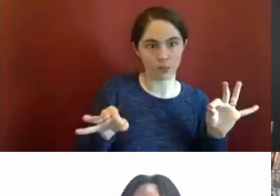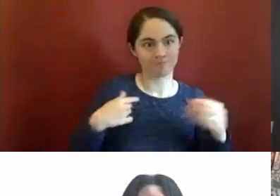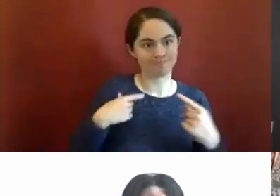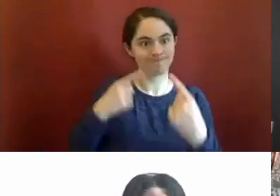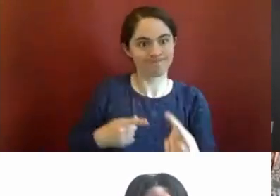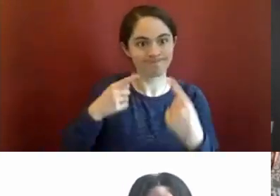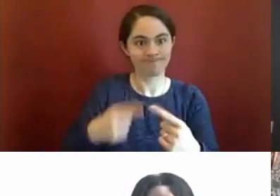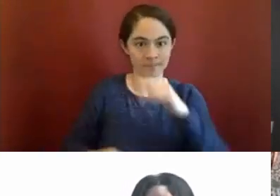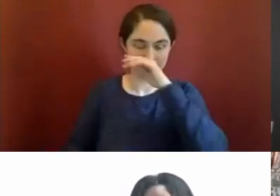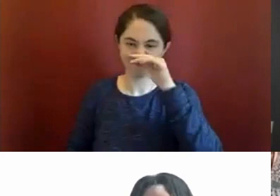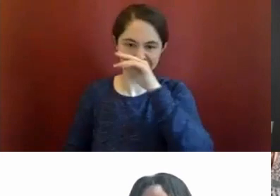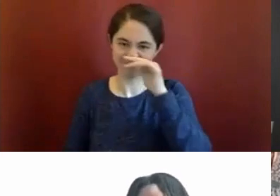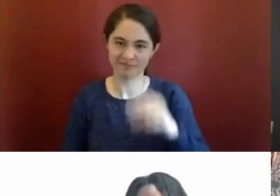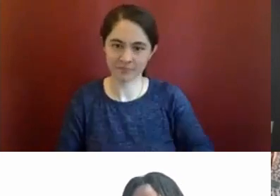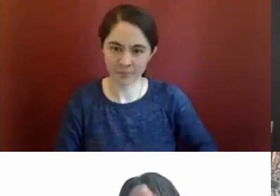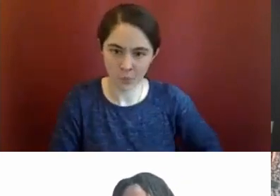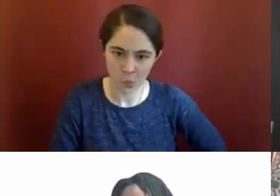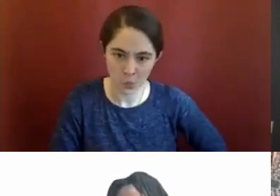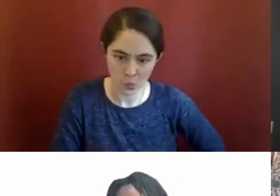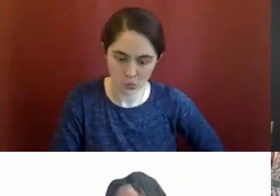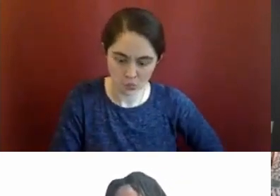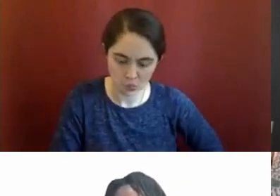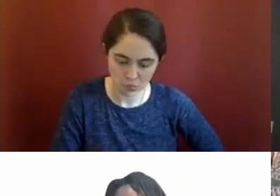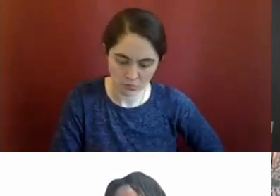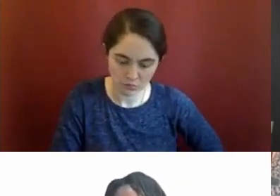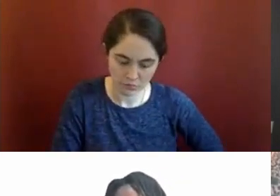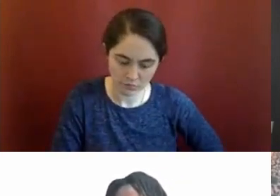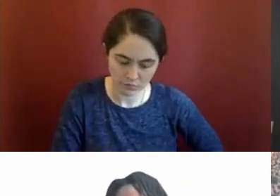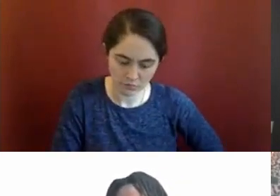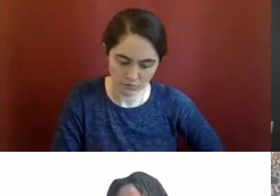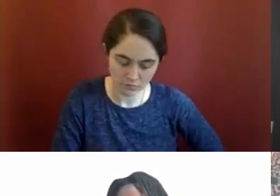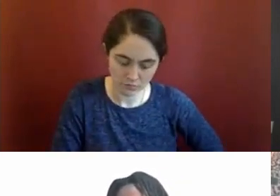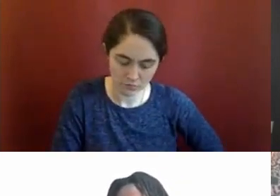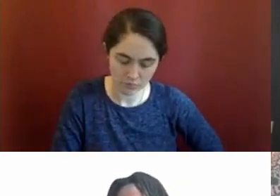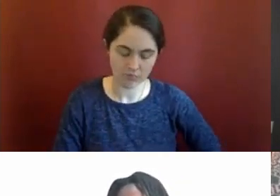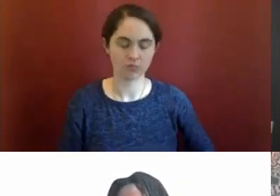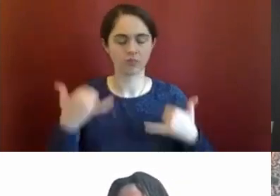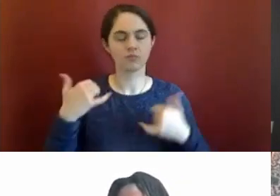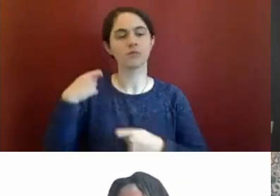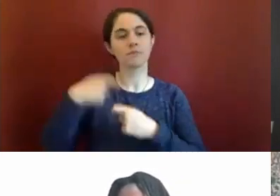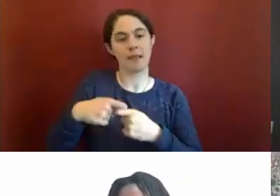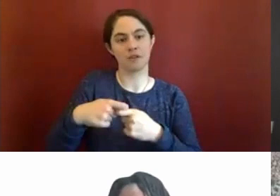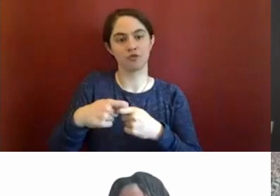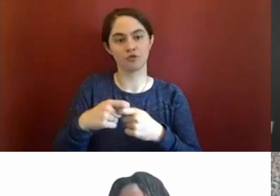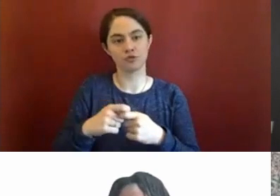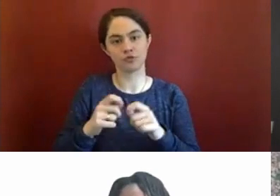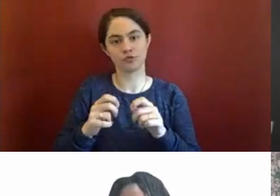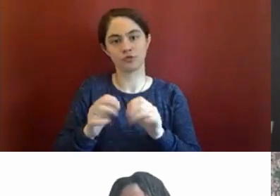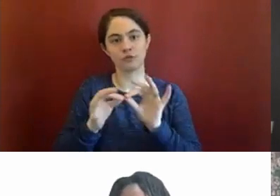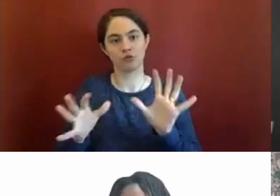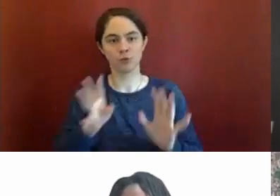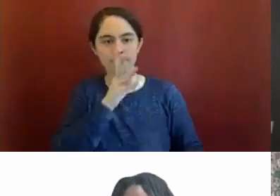Quisiera clarificar lo que acabas de compartir. Estás diciendo que cuando entraste a las escuelas públicas de Boston, estabas expuesta a